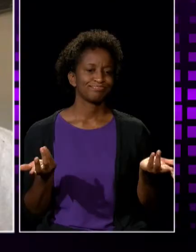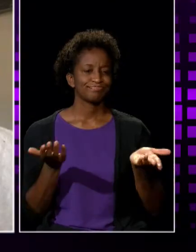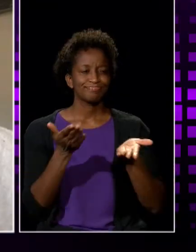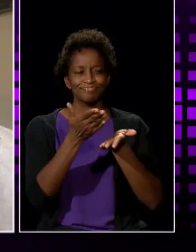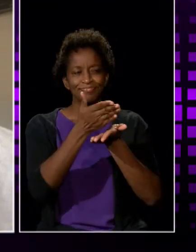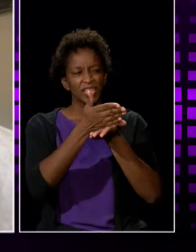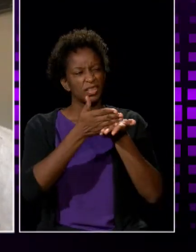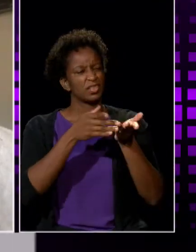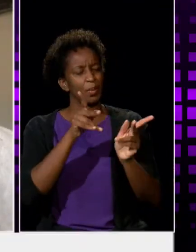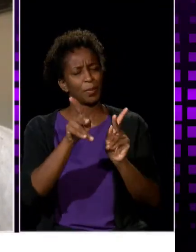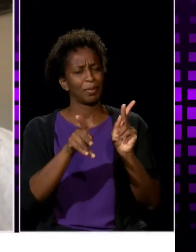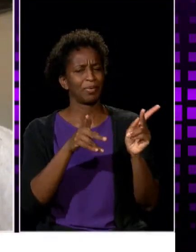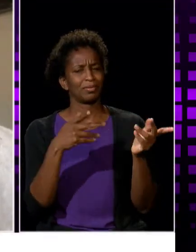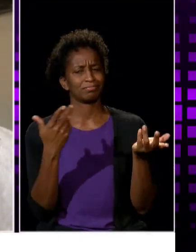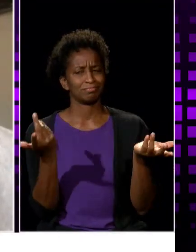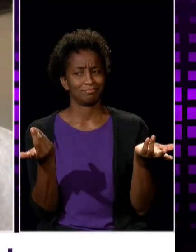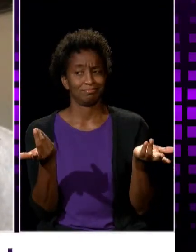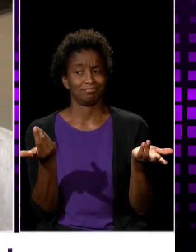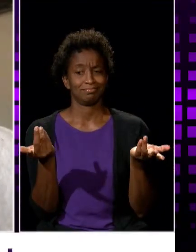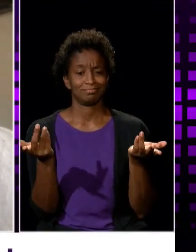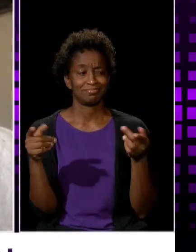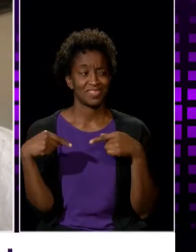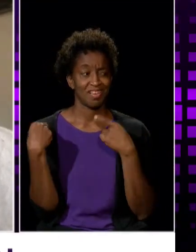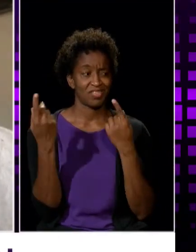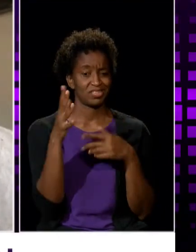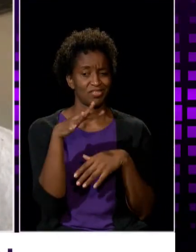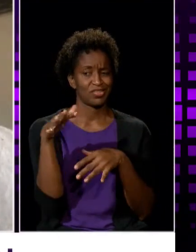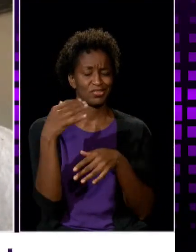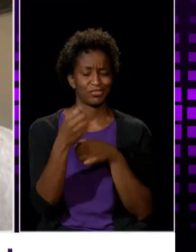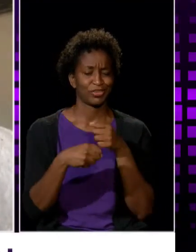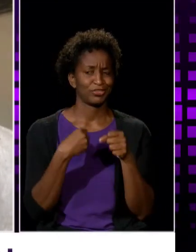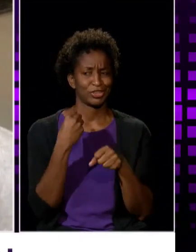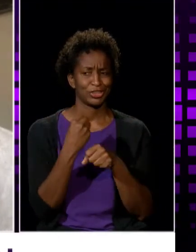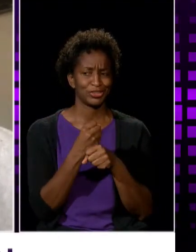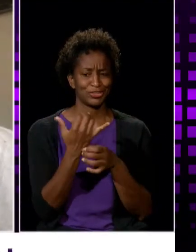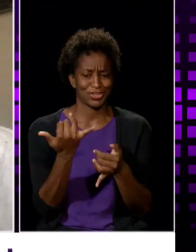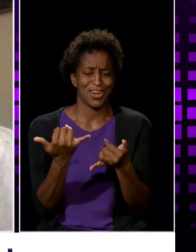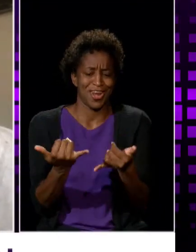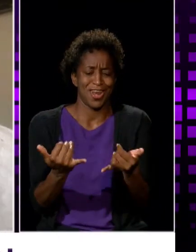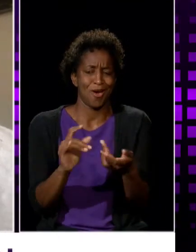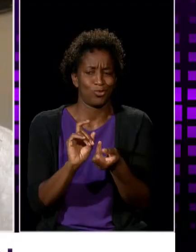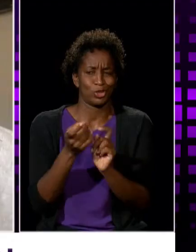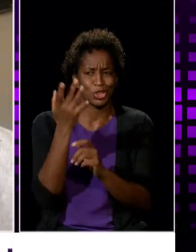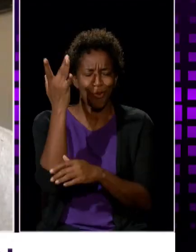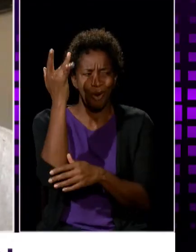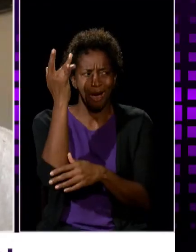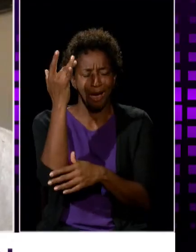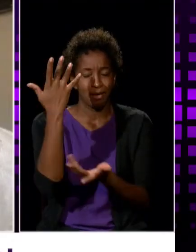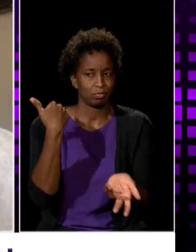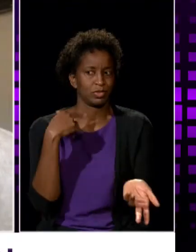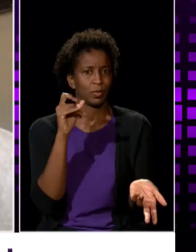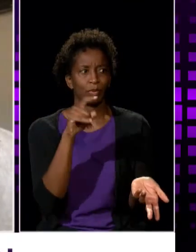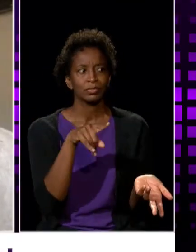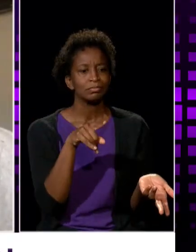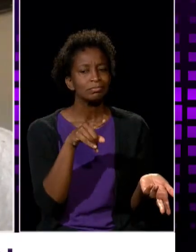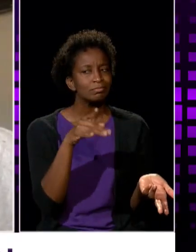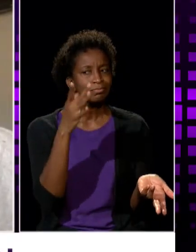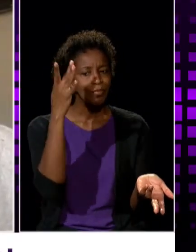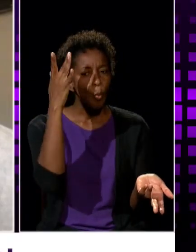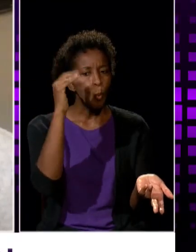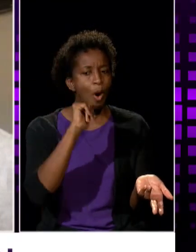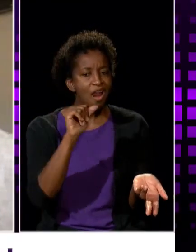no. I was asking people why not. It's still, to me, it's still crazy